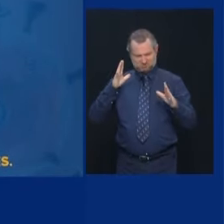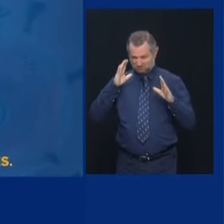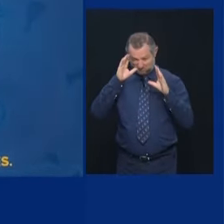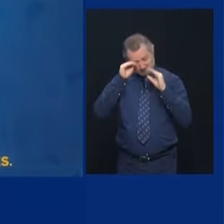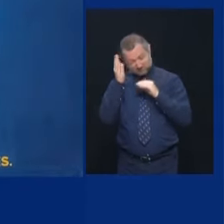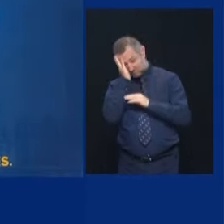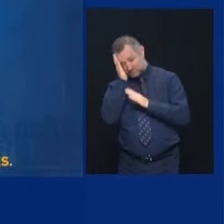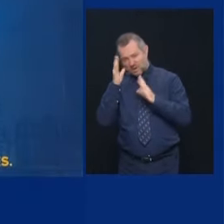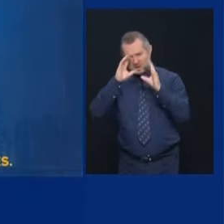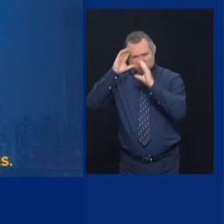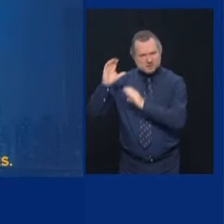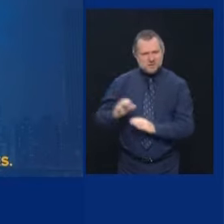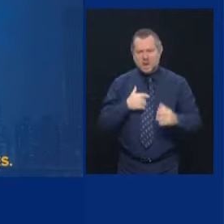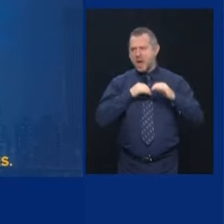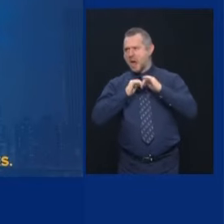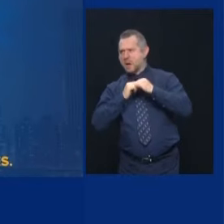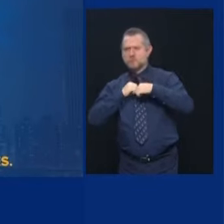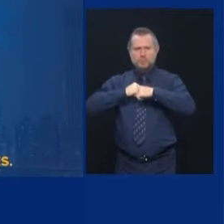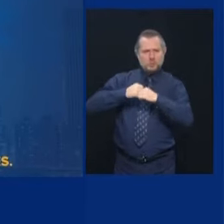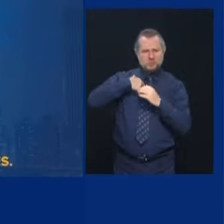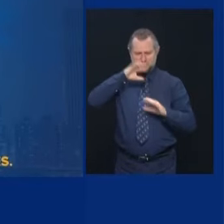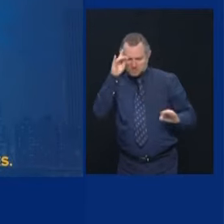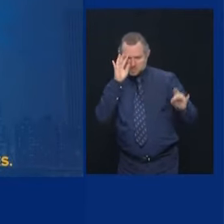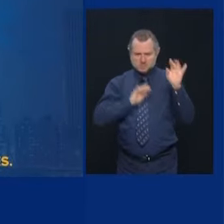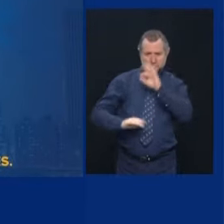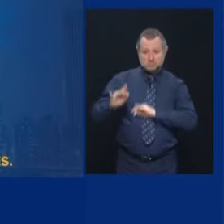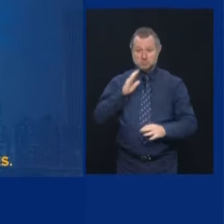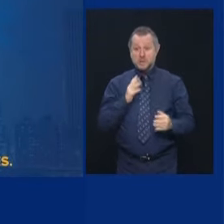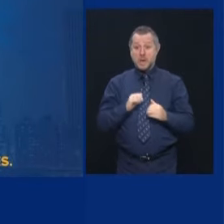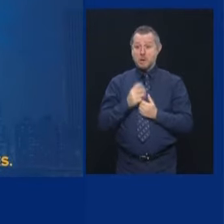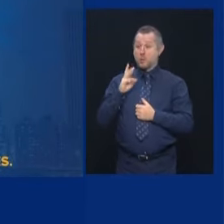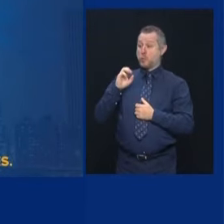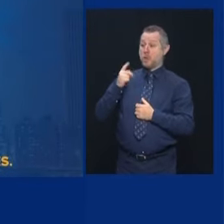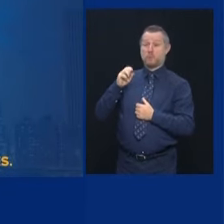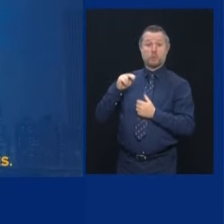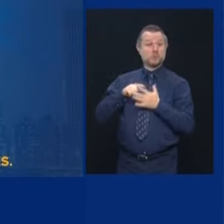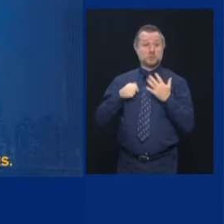have to attack the clusters. How do you attack the clusters?